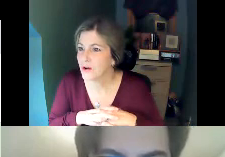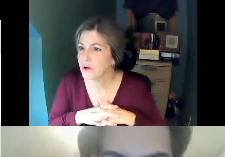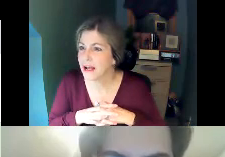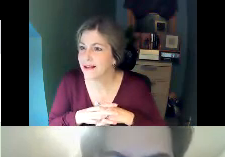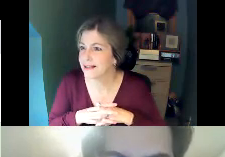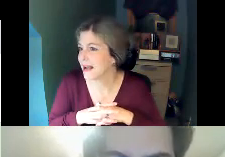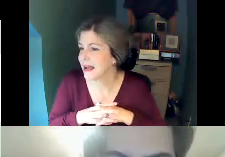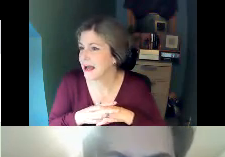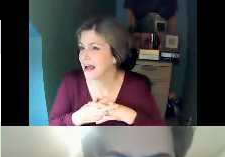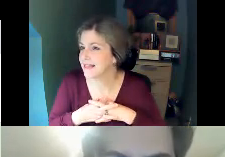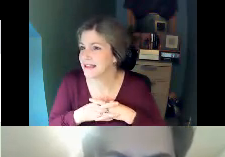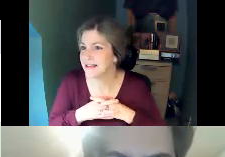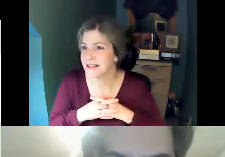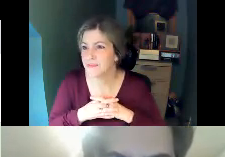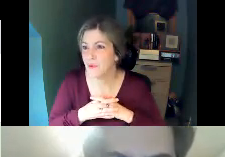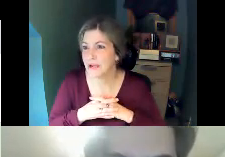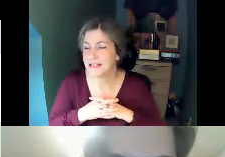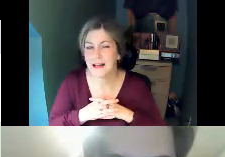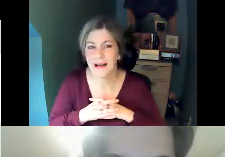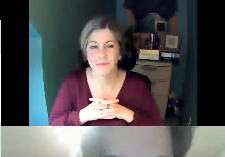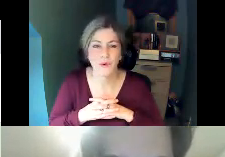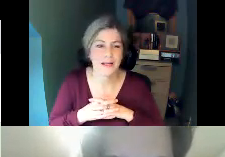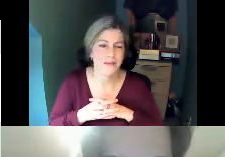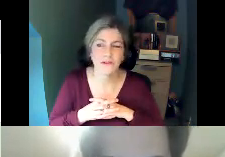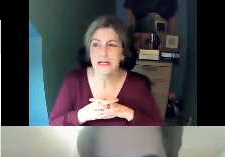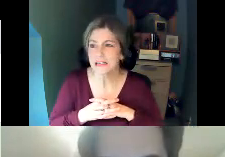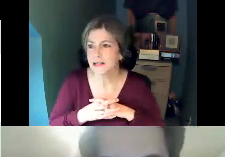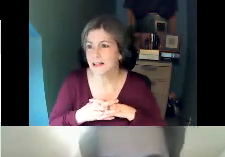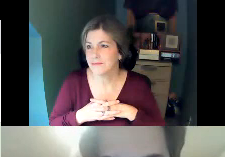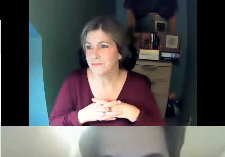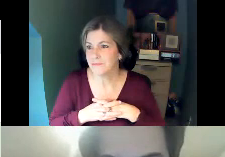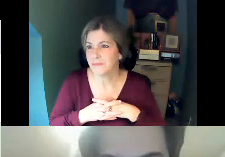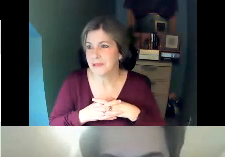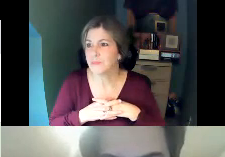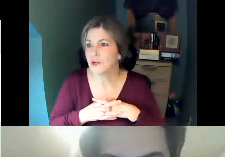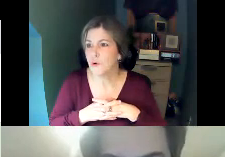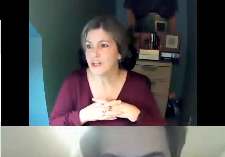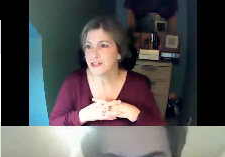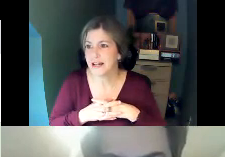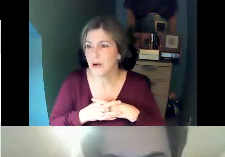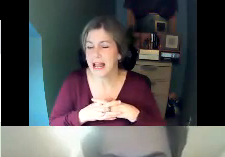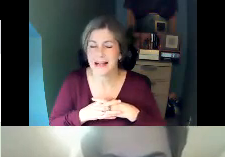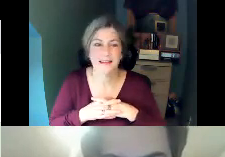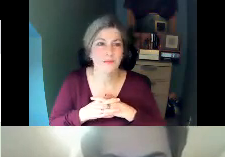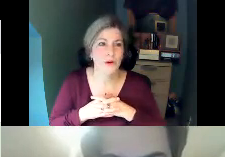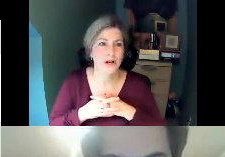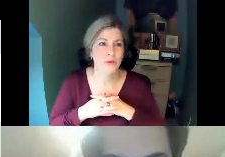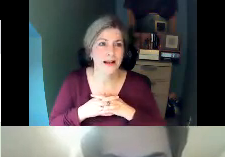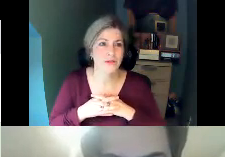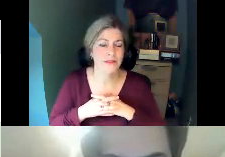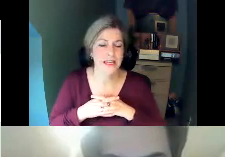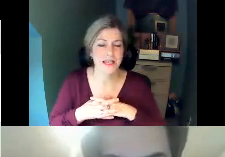Okay, so I think at this point, another couple of questions that were asked